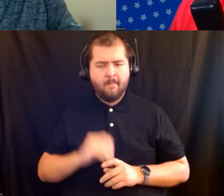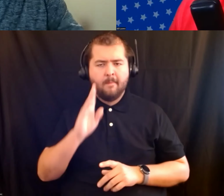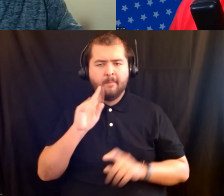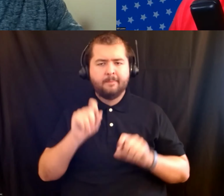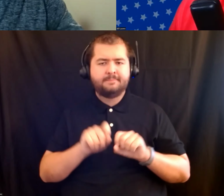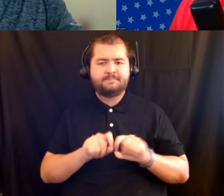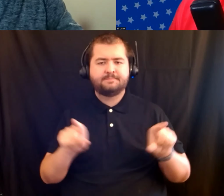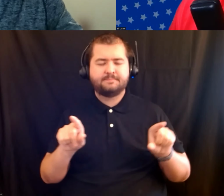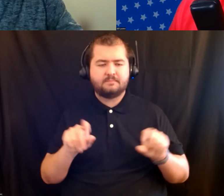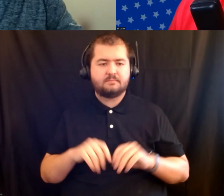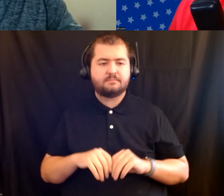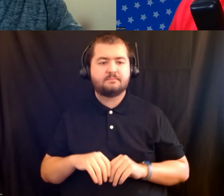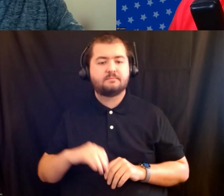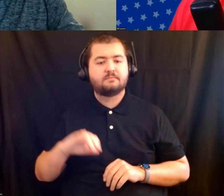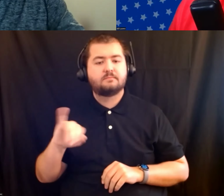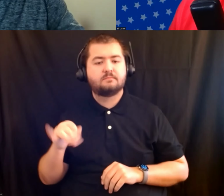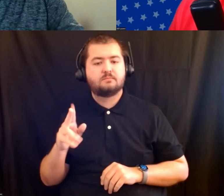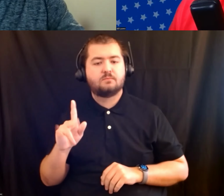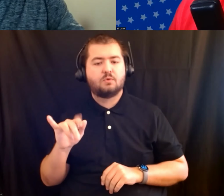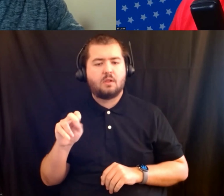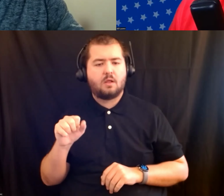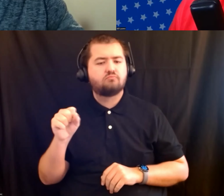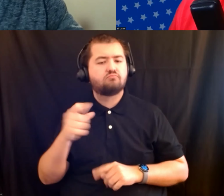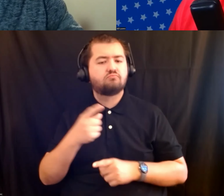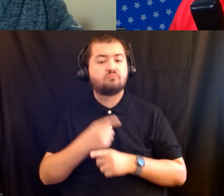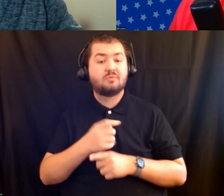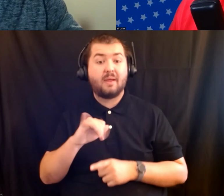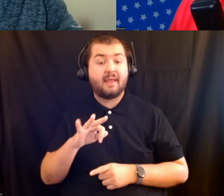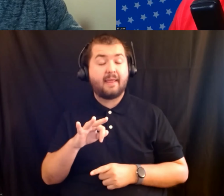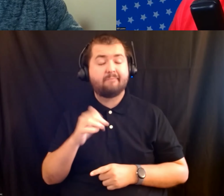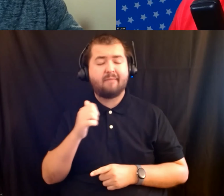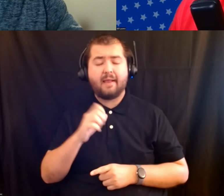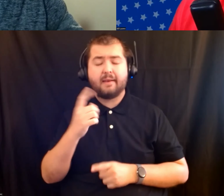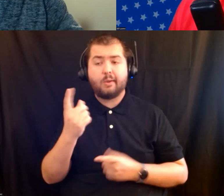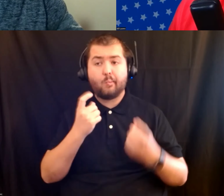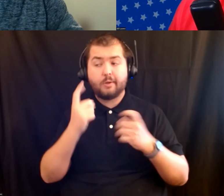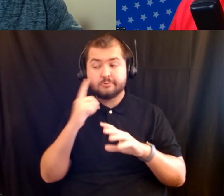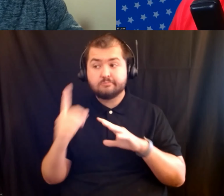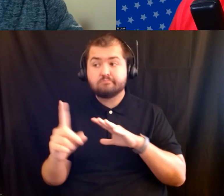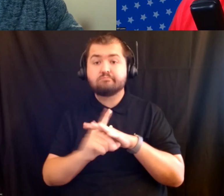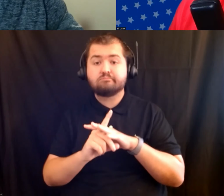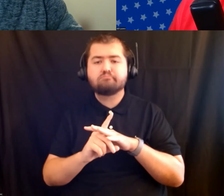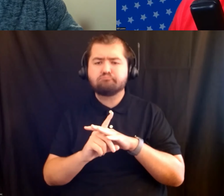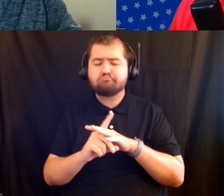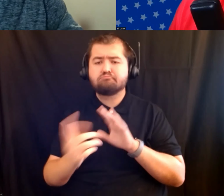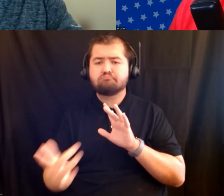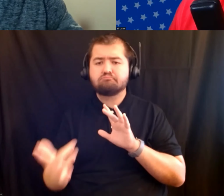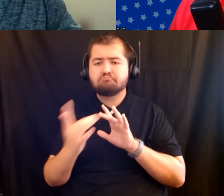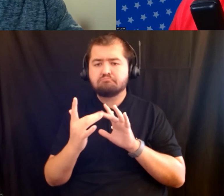Yes, so yeah, if you have any questions, go ahead and reach out to us and we can help you out with that.